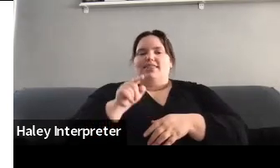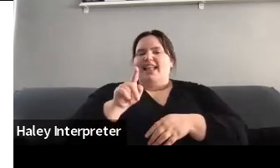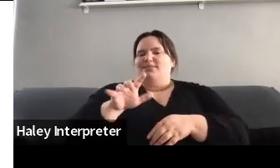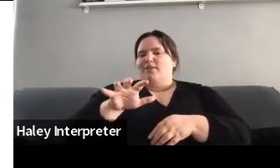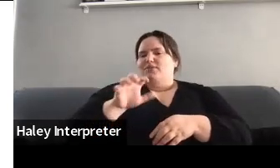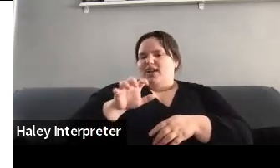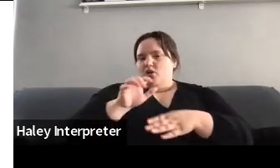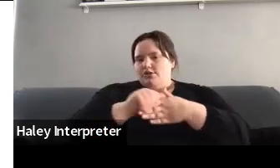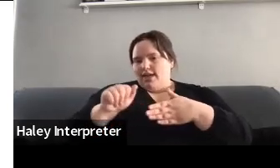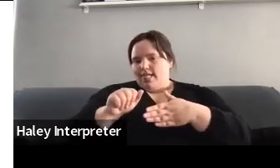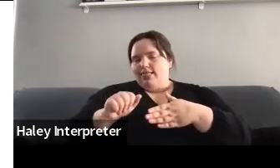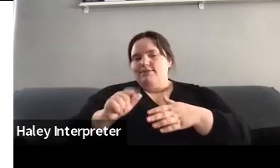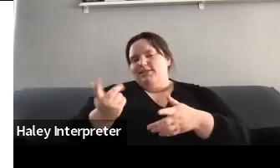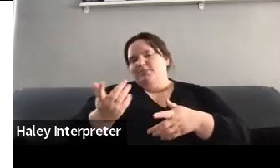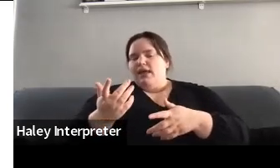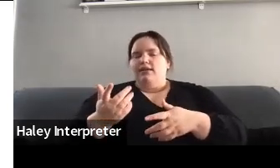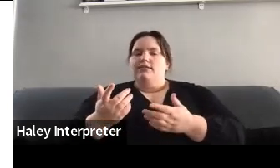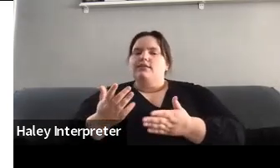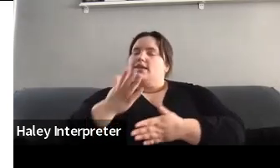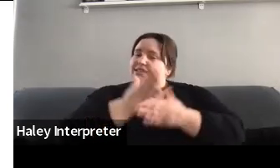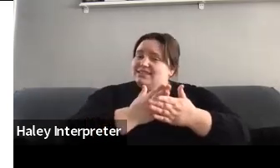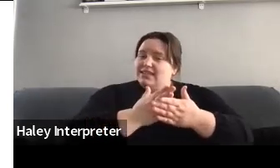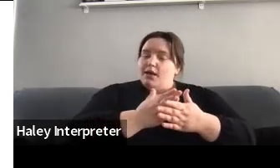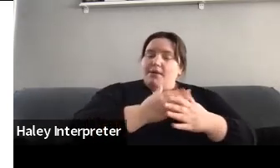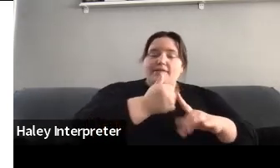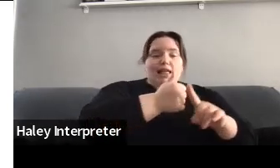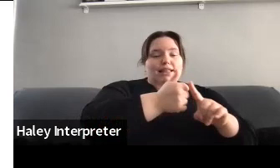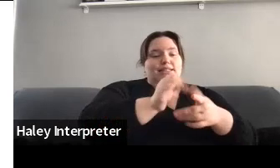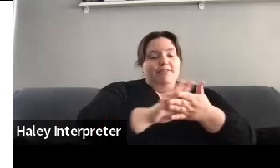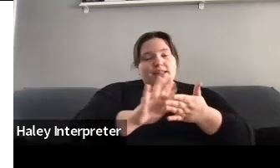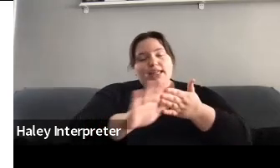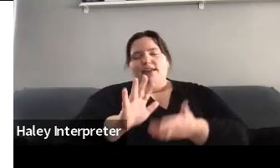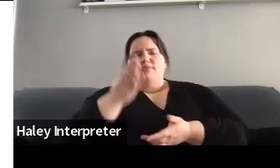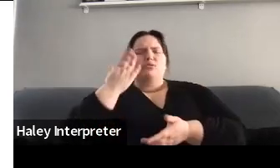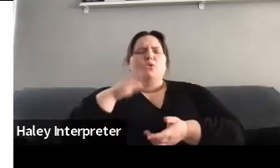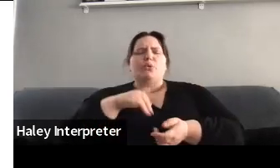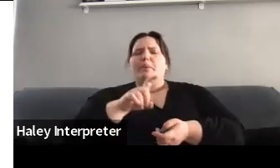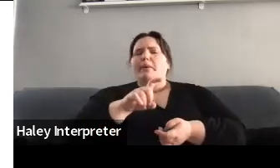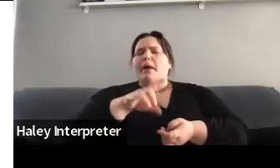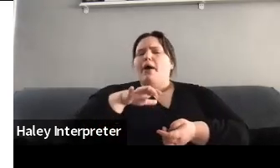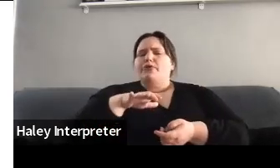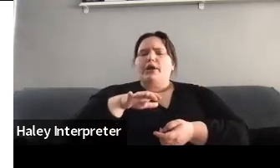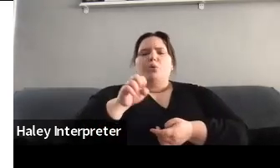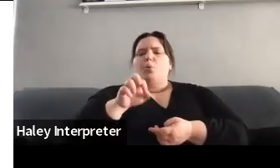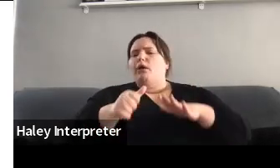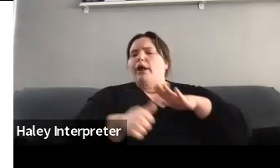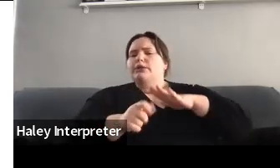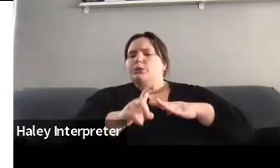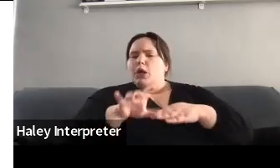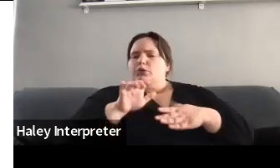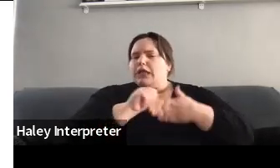But some of the other self-cleaning litter boxes are, 100 or under